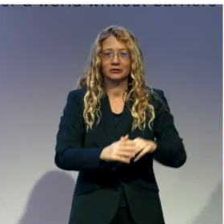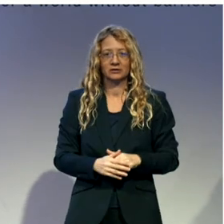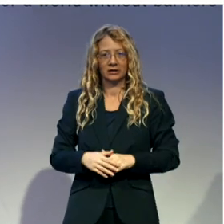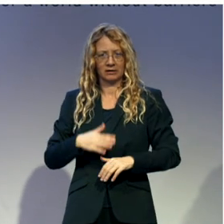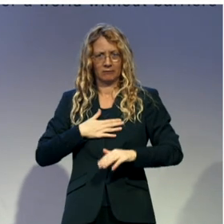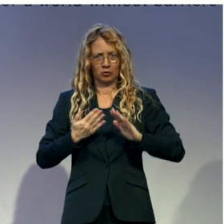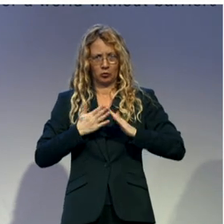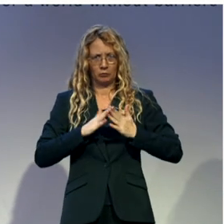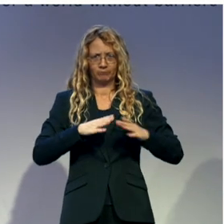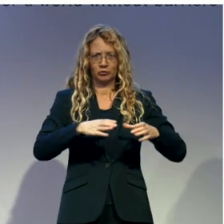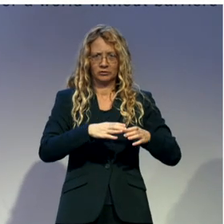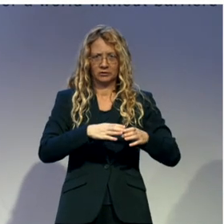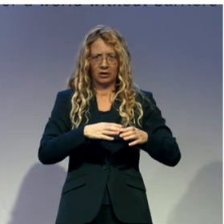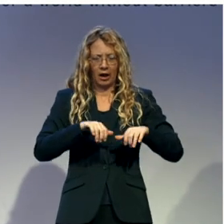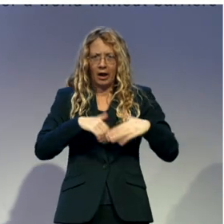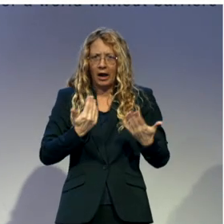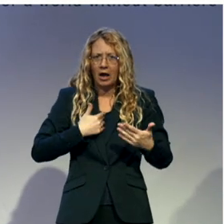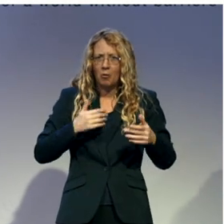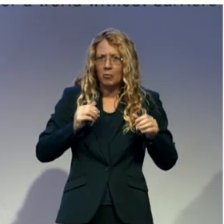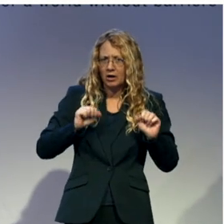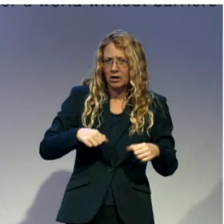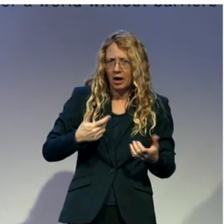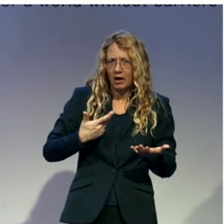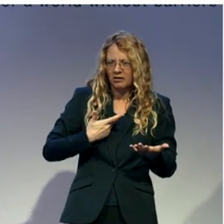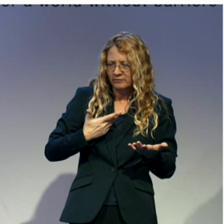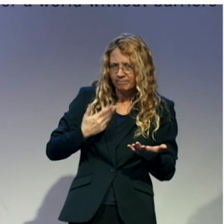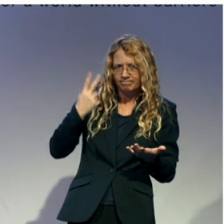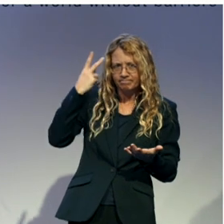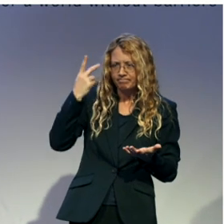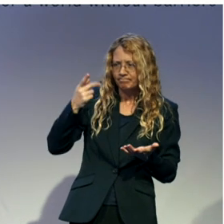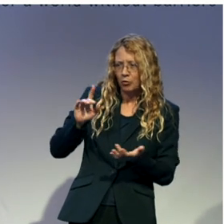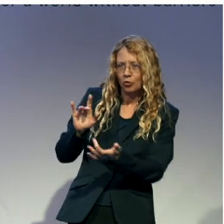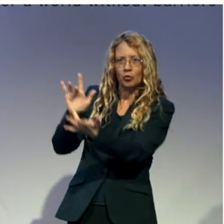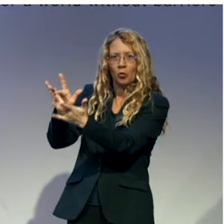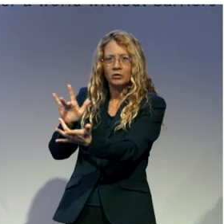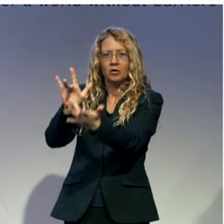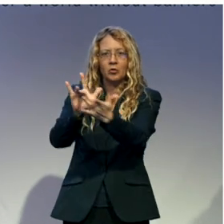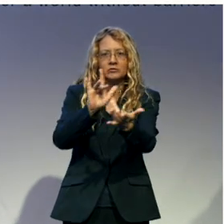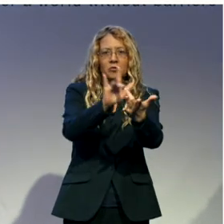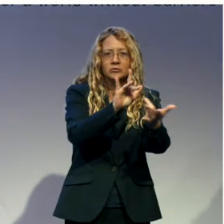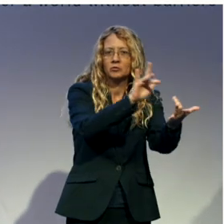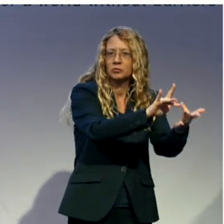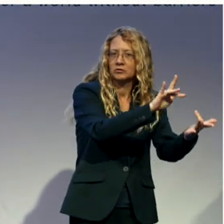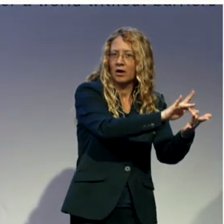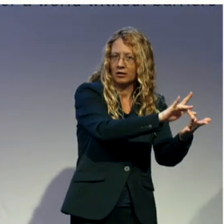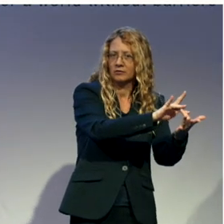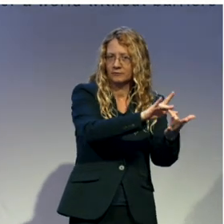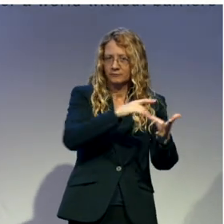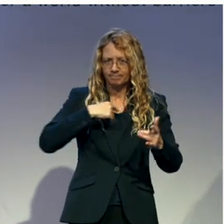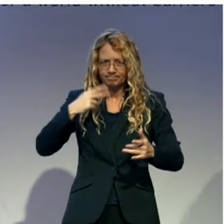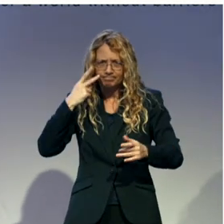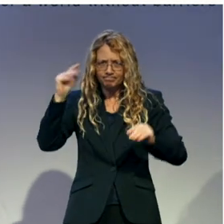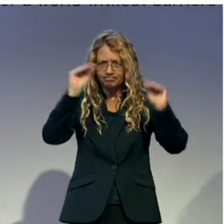thinking and about analysis. And it was a great way to ensure that learning became full-time, because they would learn skills in a